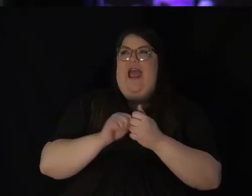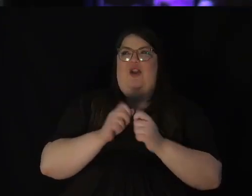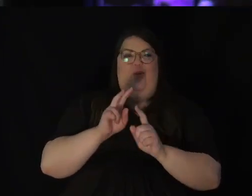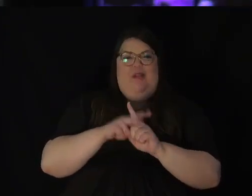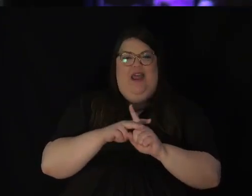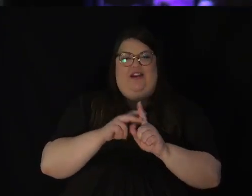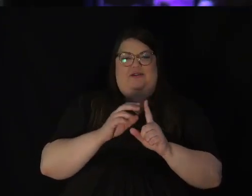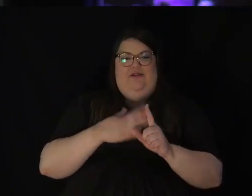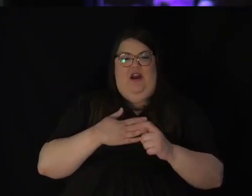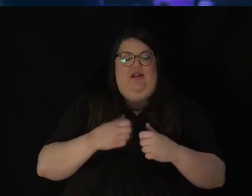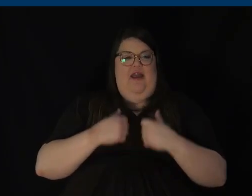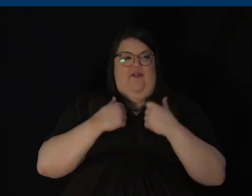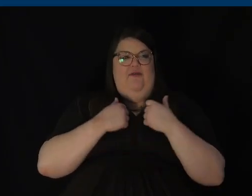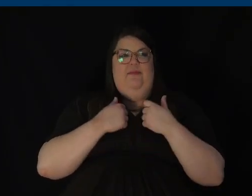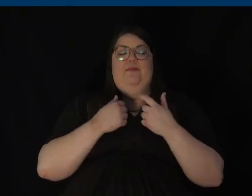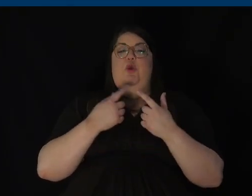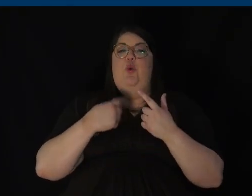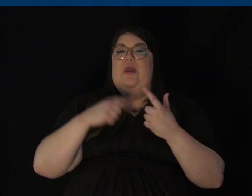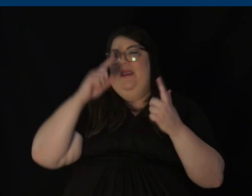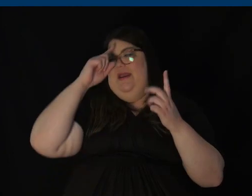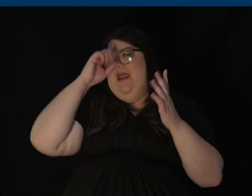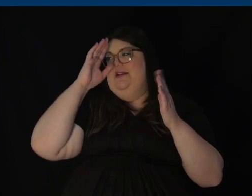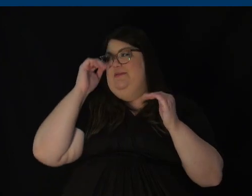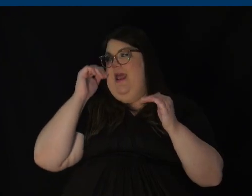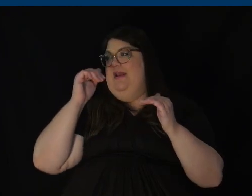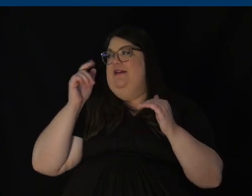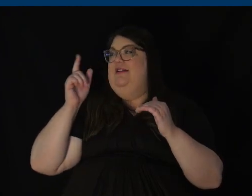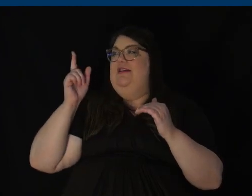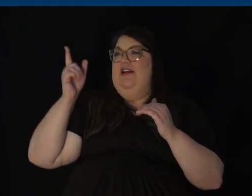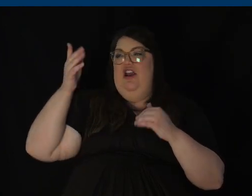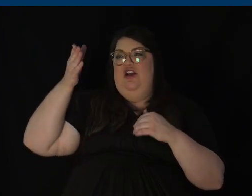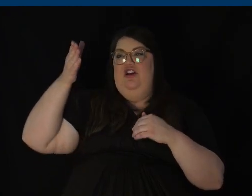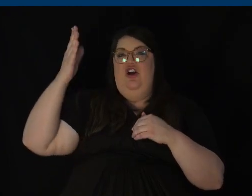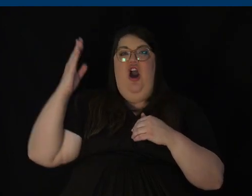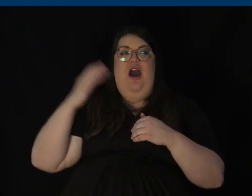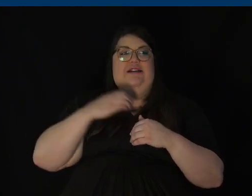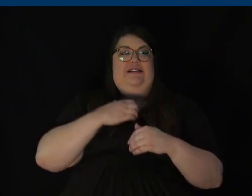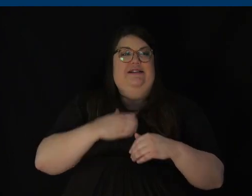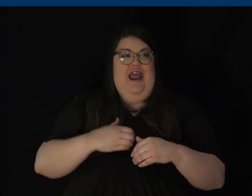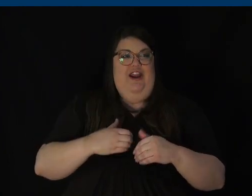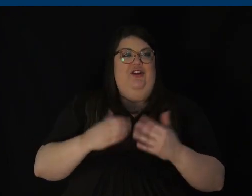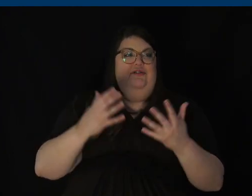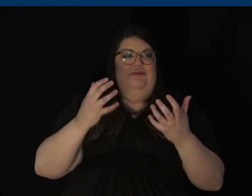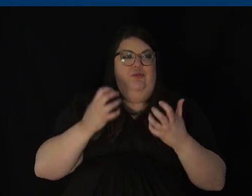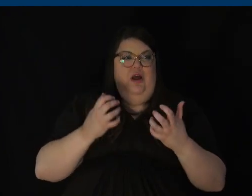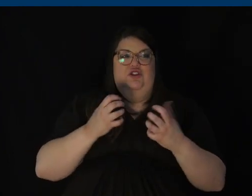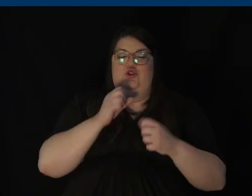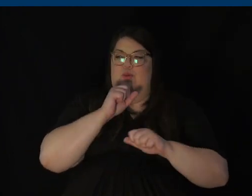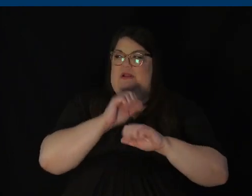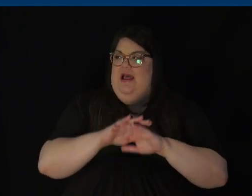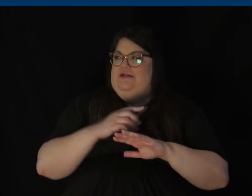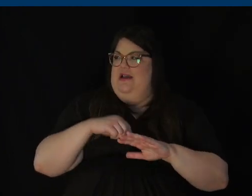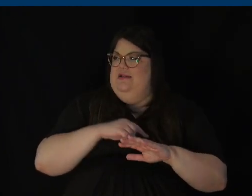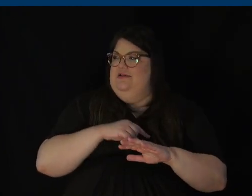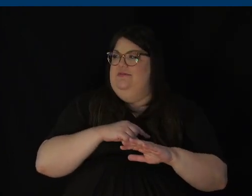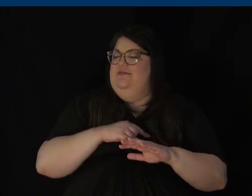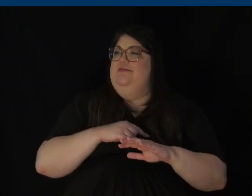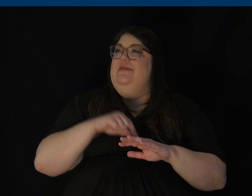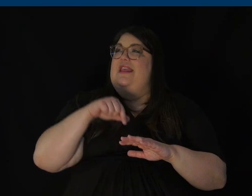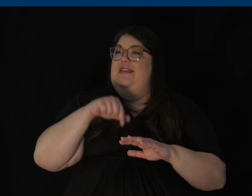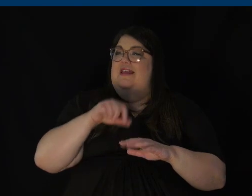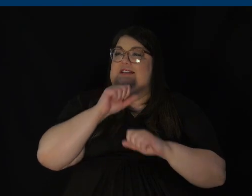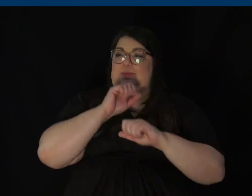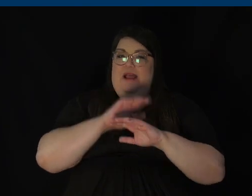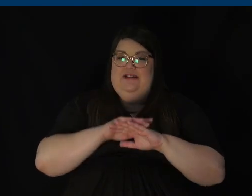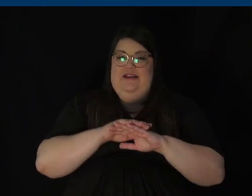life? We can expect that God desires to bless us. This blessing was